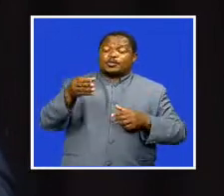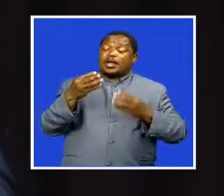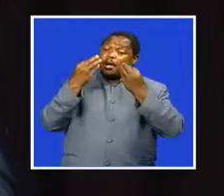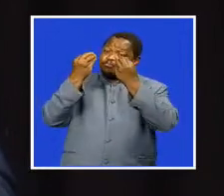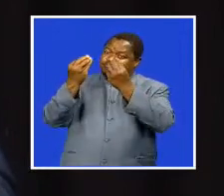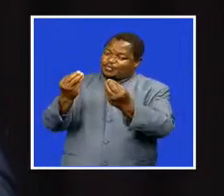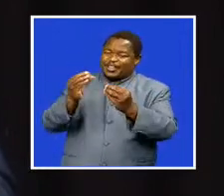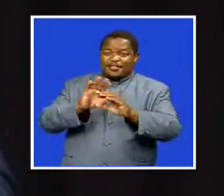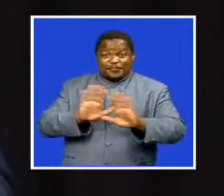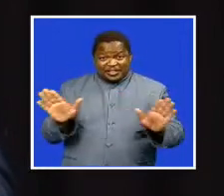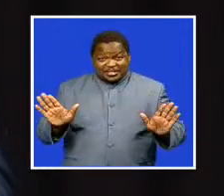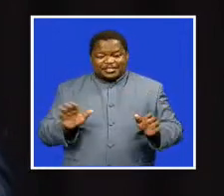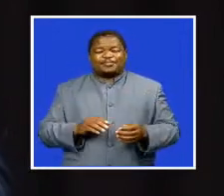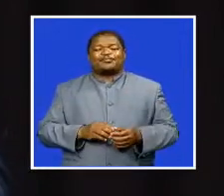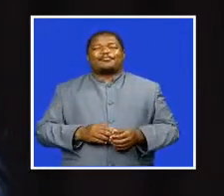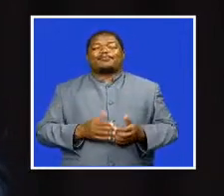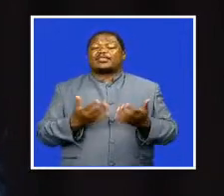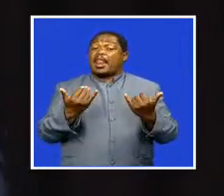this new normal,